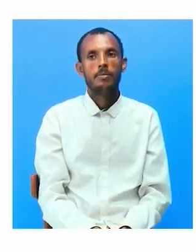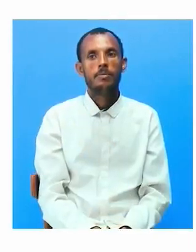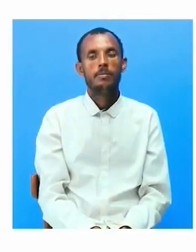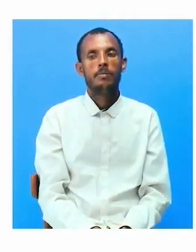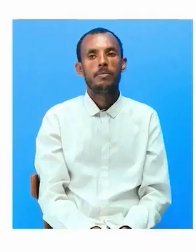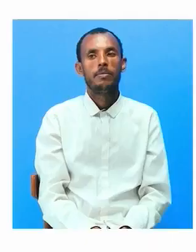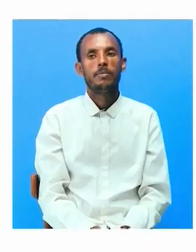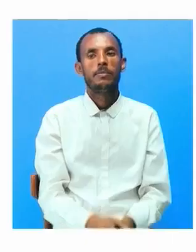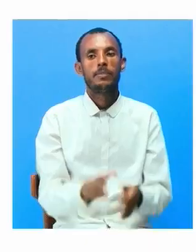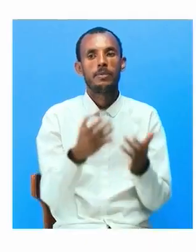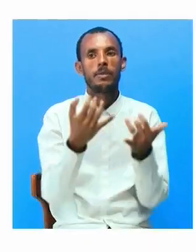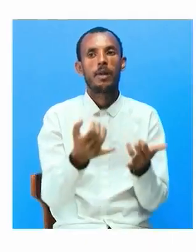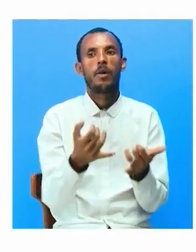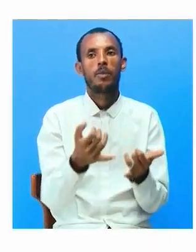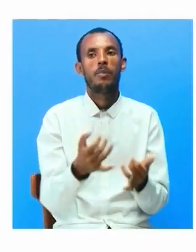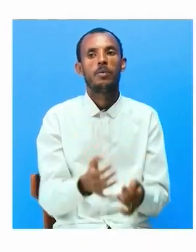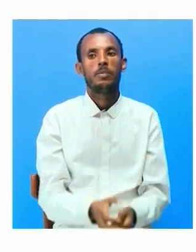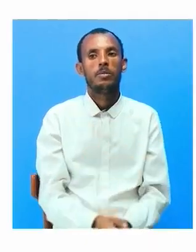Now,